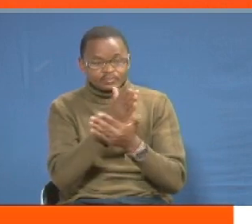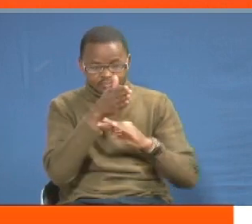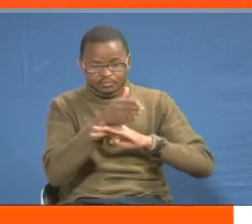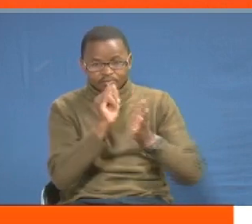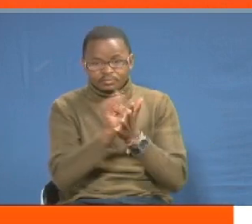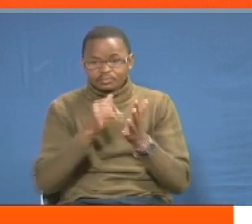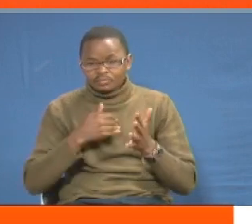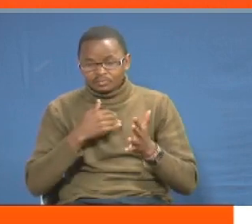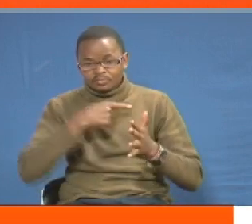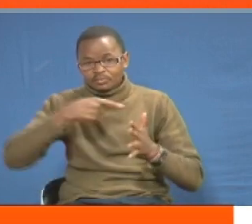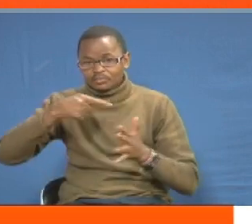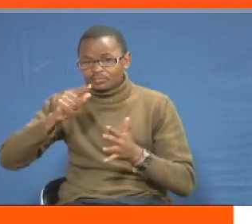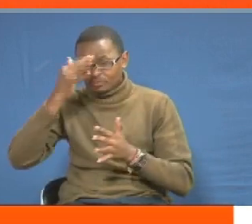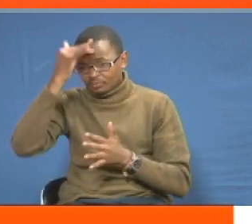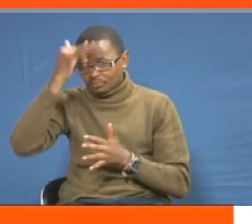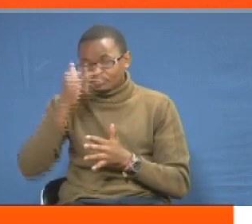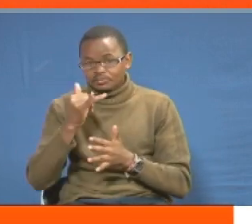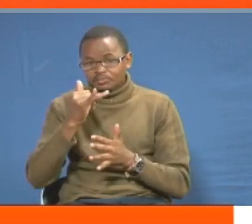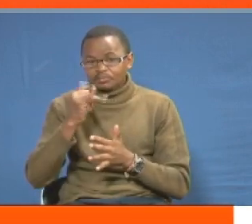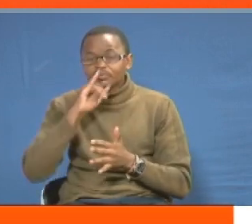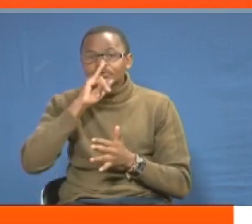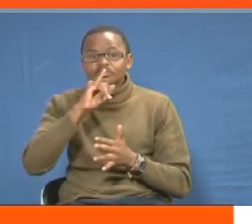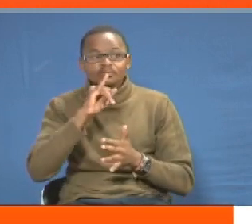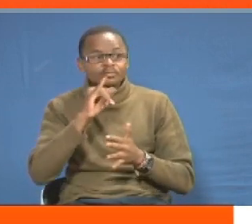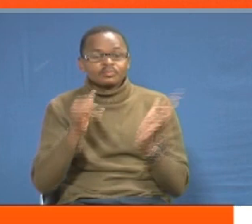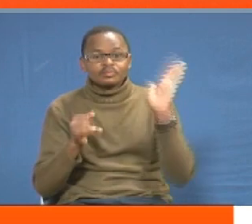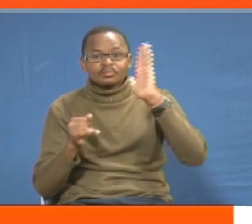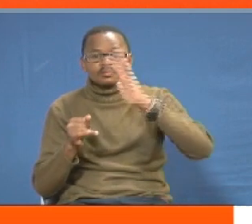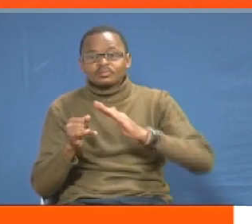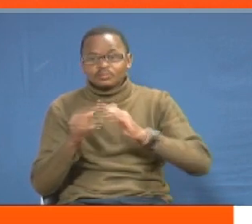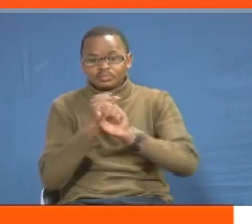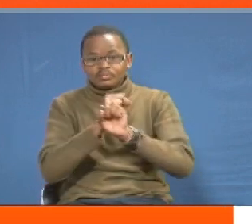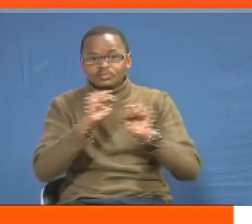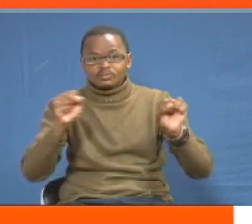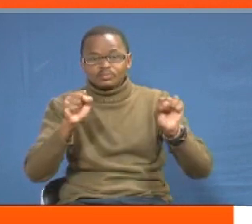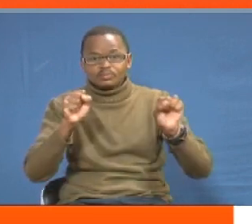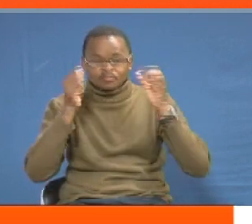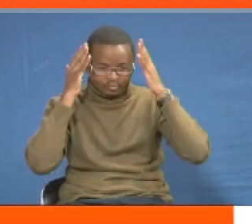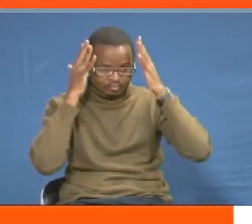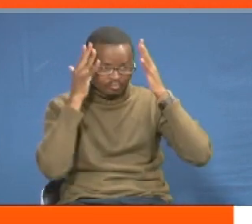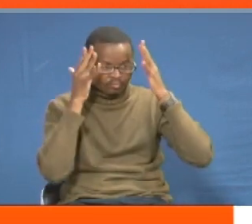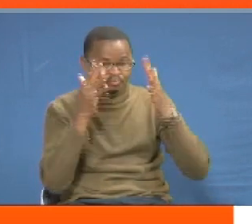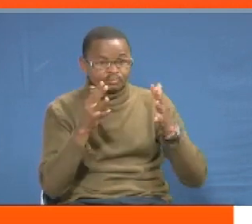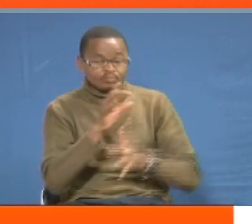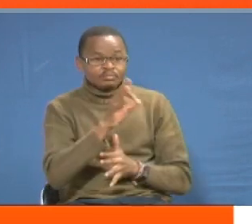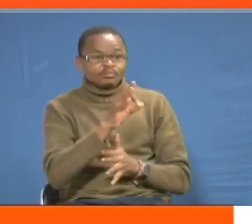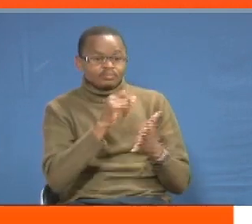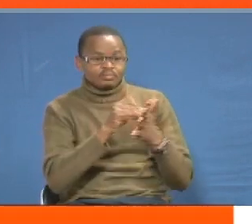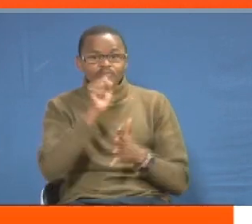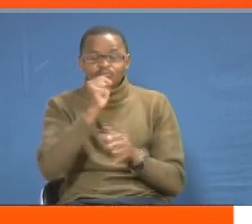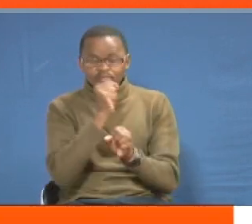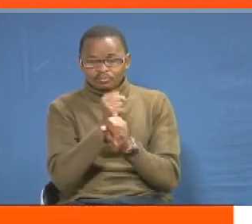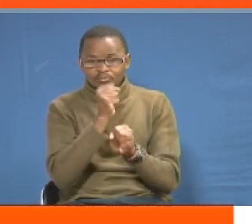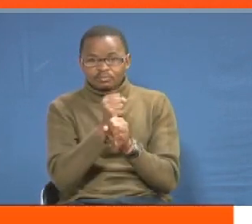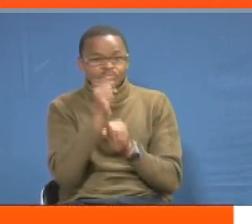action is taken. And that is why I still want to go back to the presidential commitment. If it